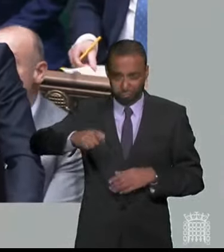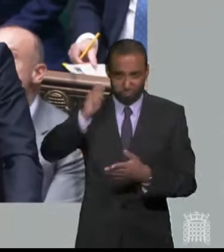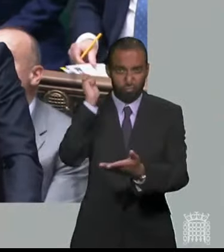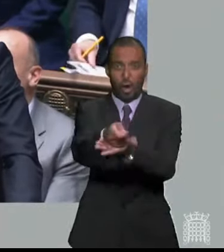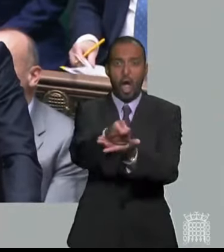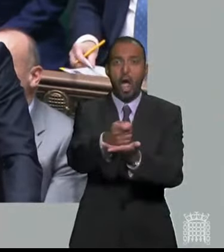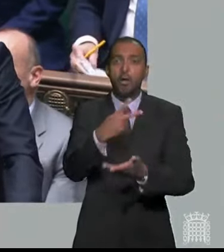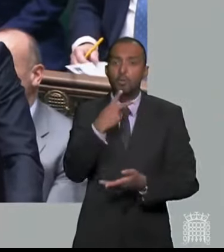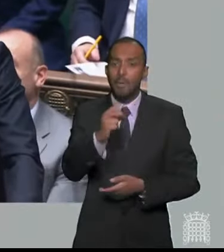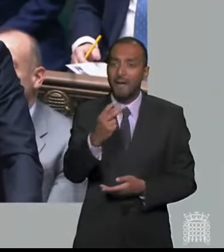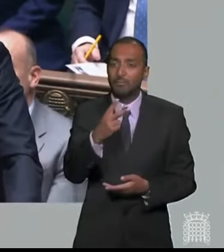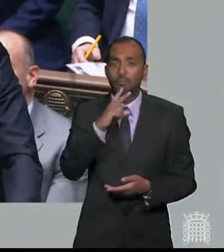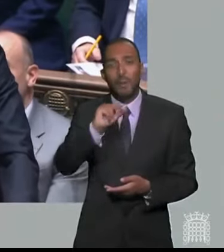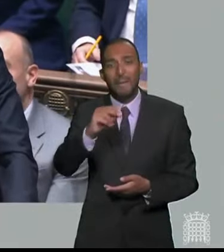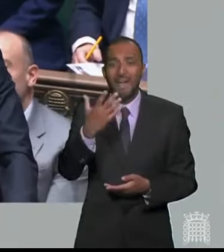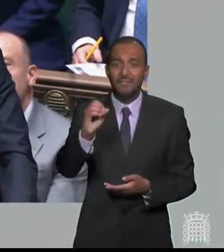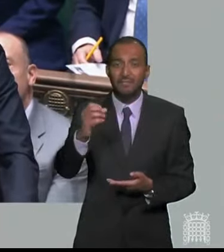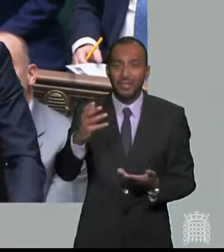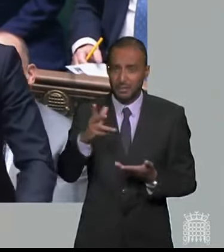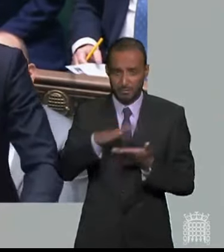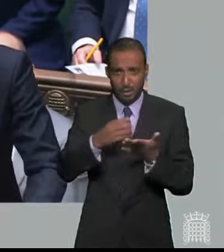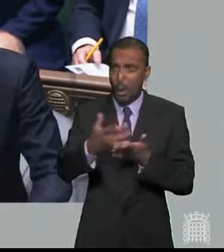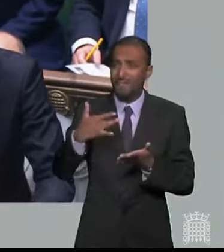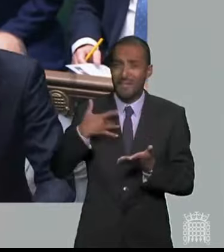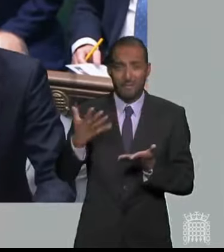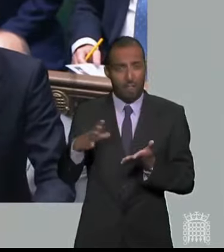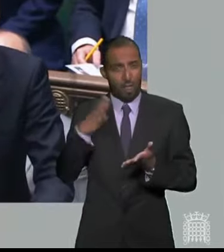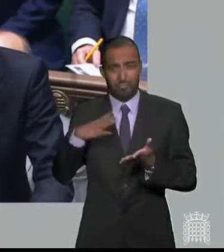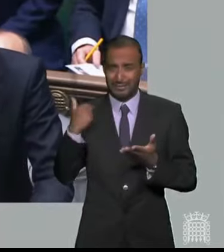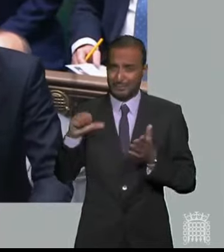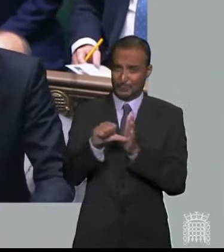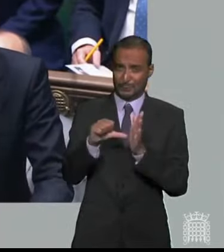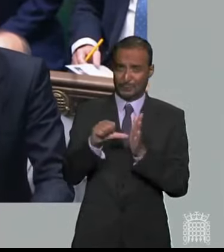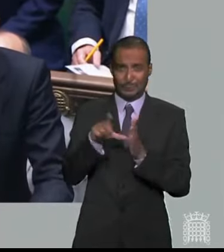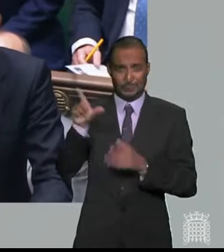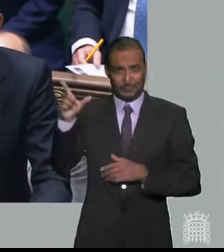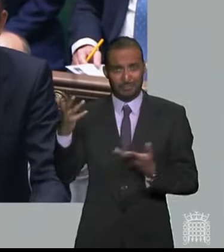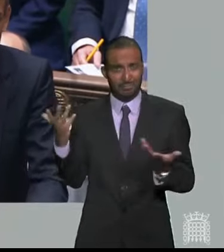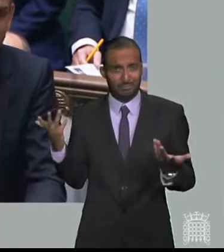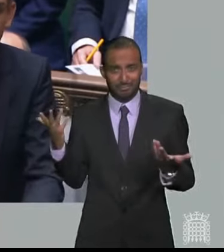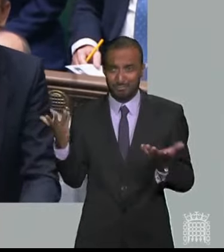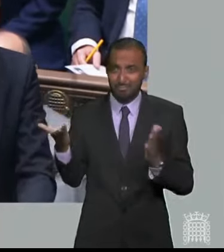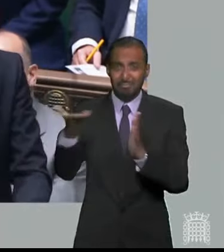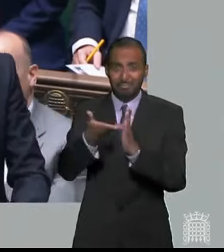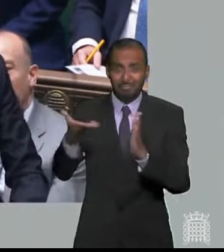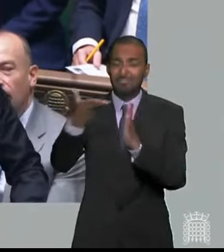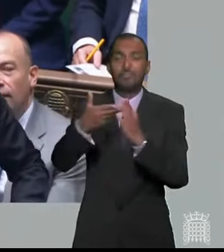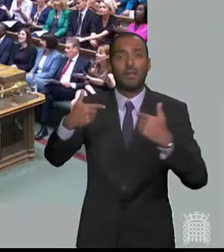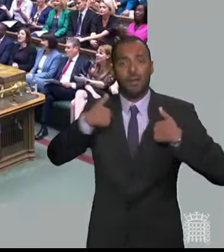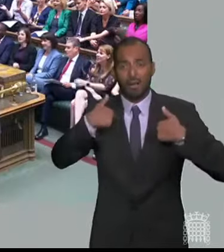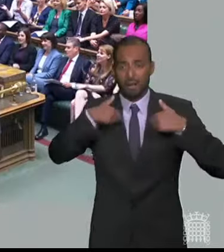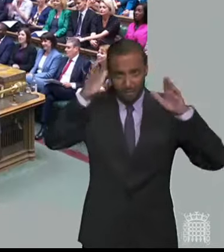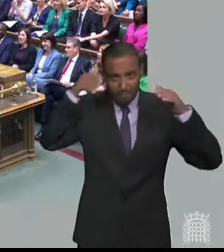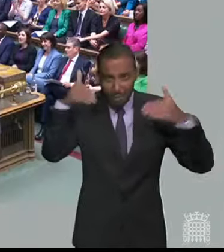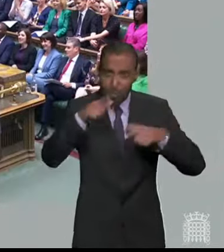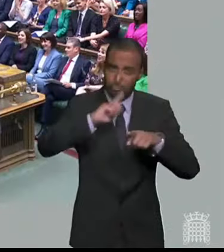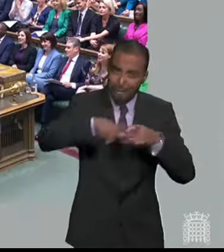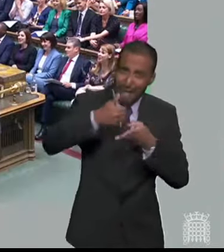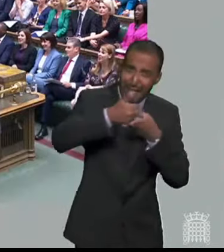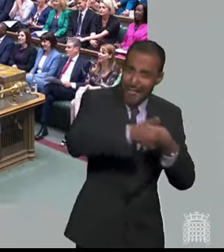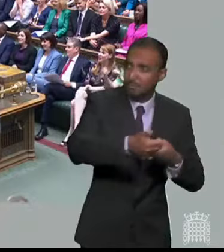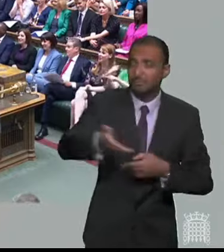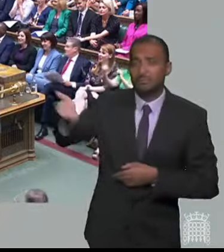burden of the cost of living. All I can say, Mr. Speaker, is while we focus on helping hard-working families, all he does is punish